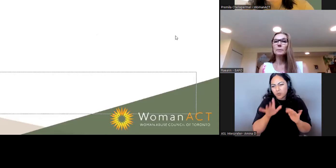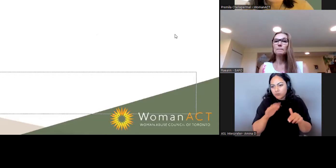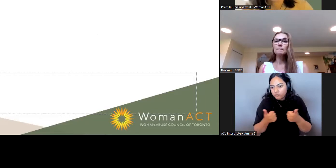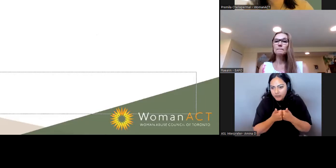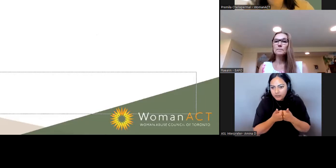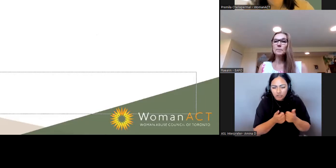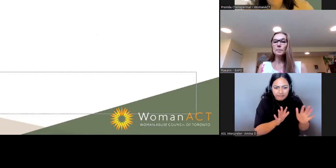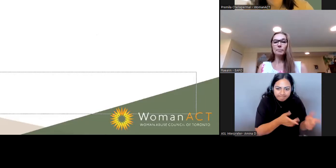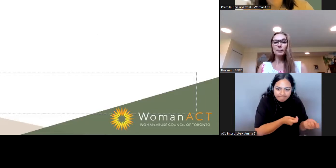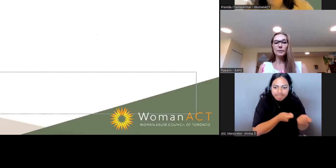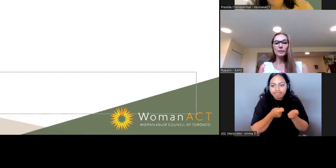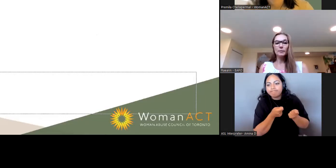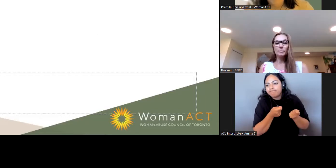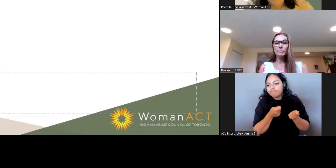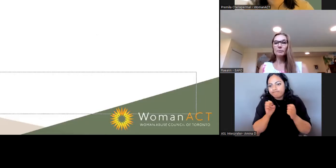Oh,